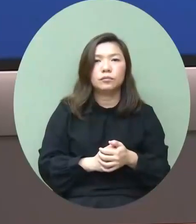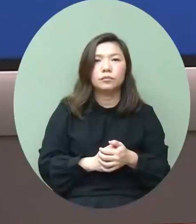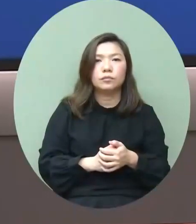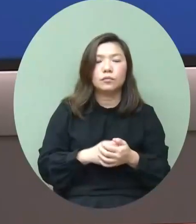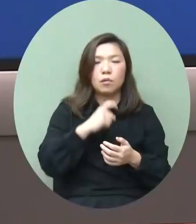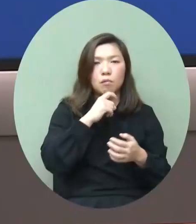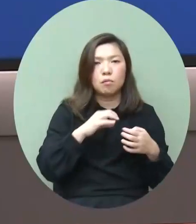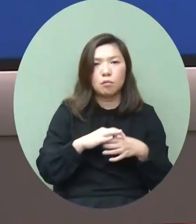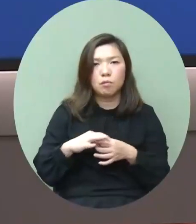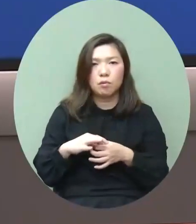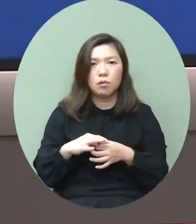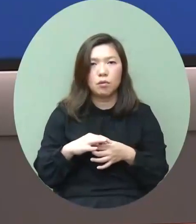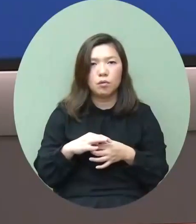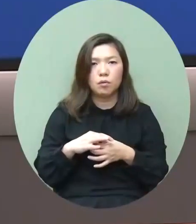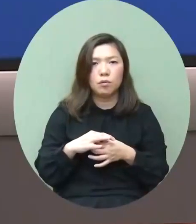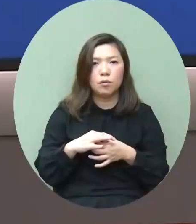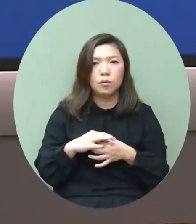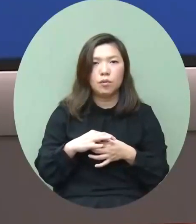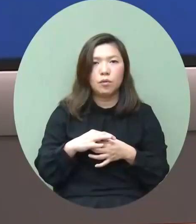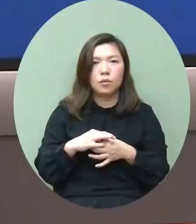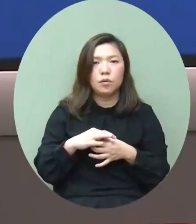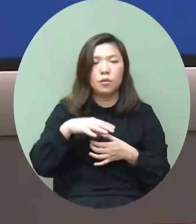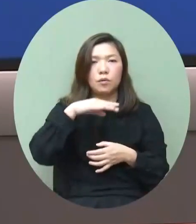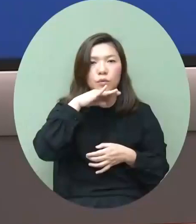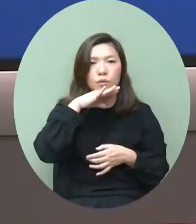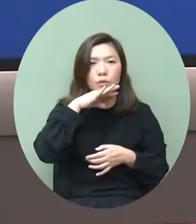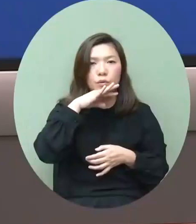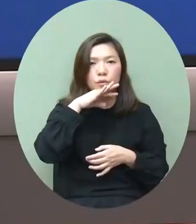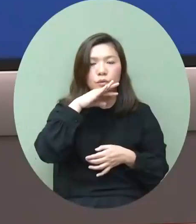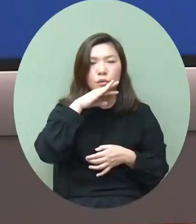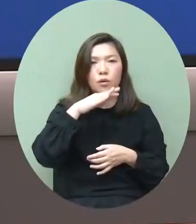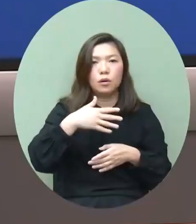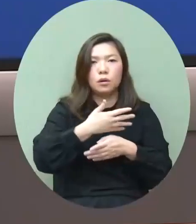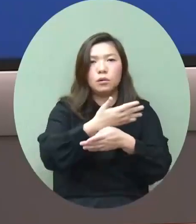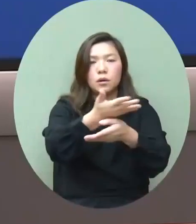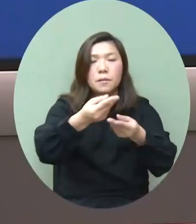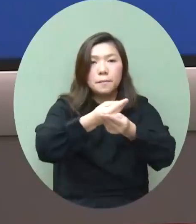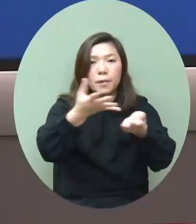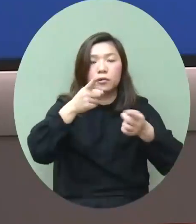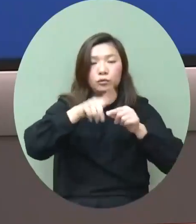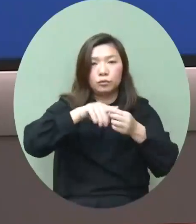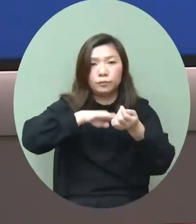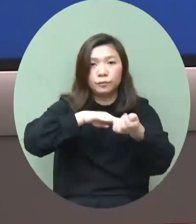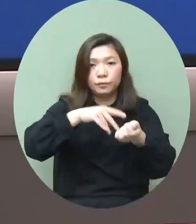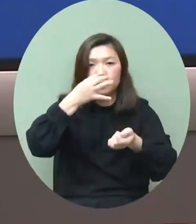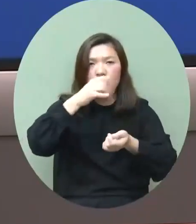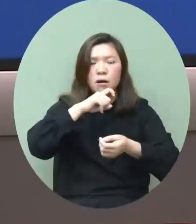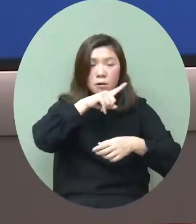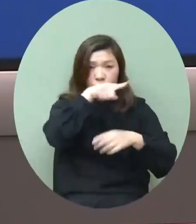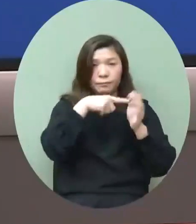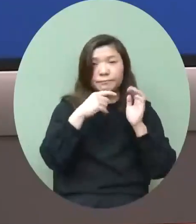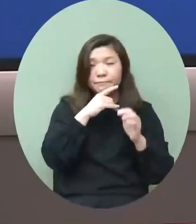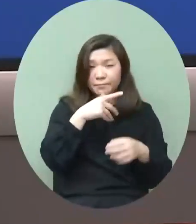residents and whether this would disincentivise vaccination The proprietary Chinese